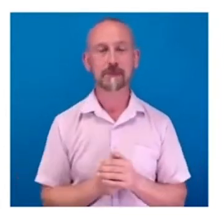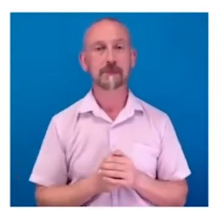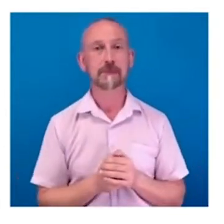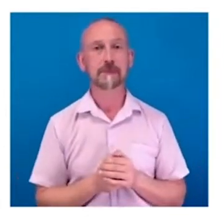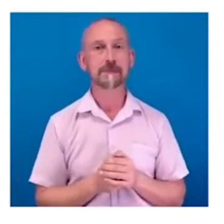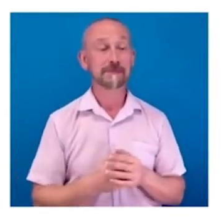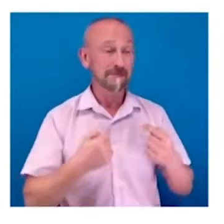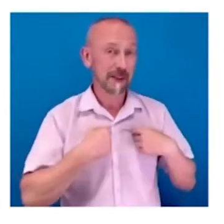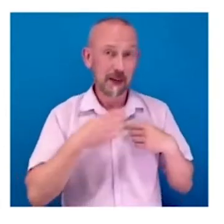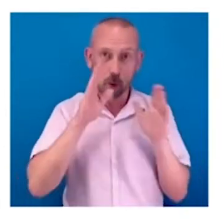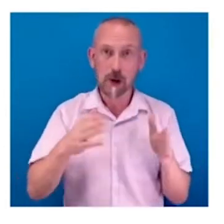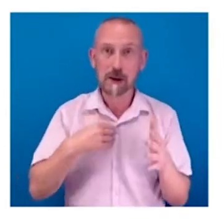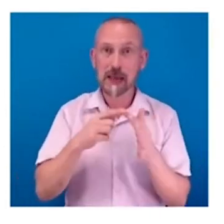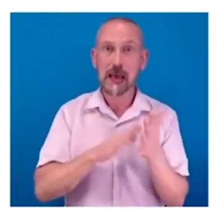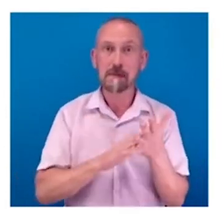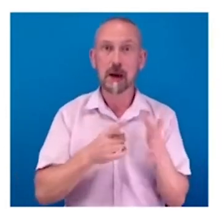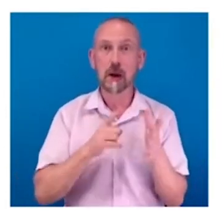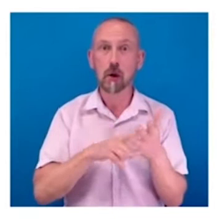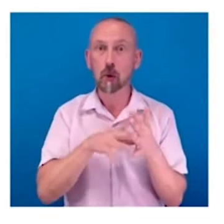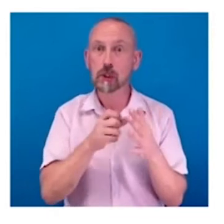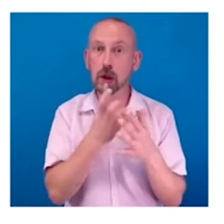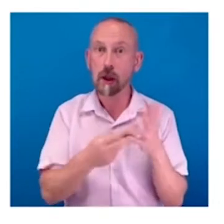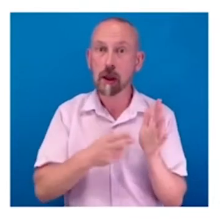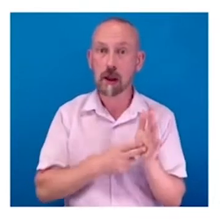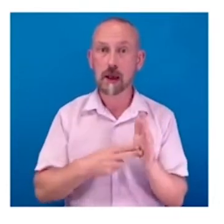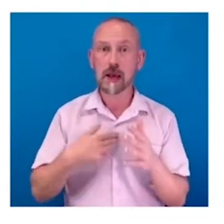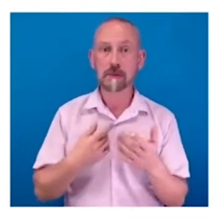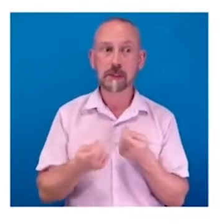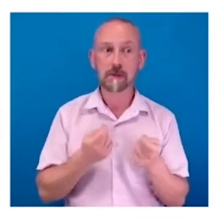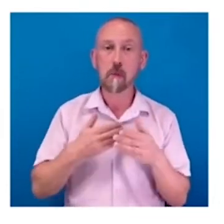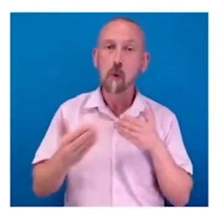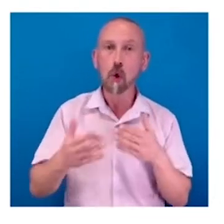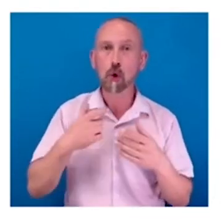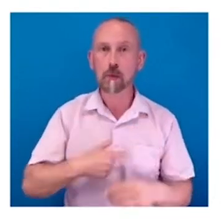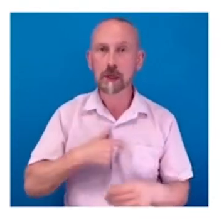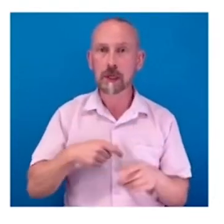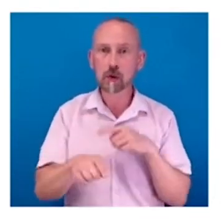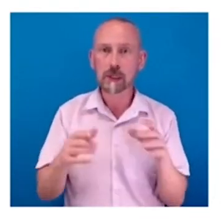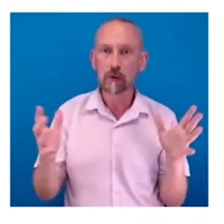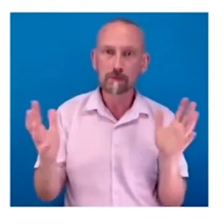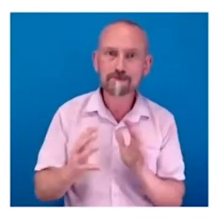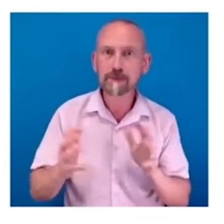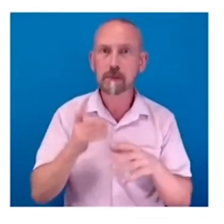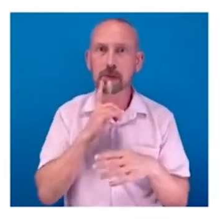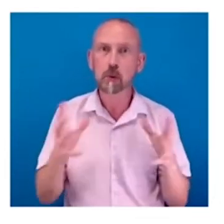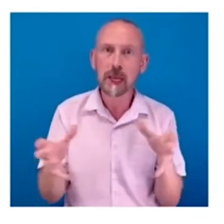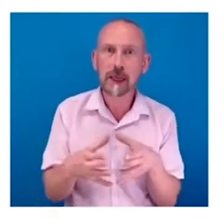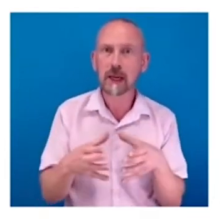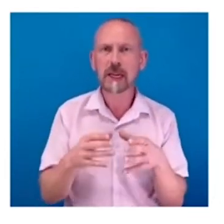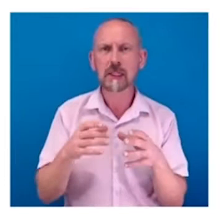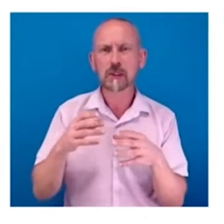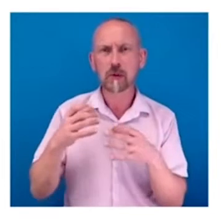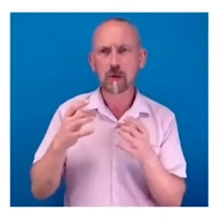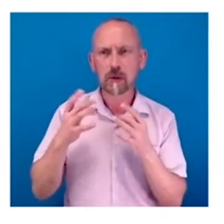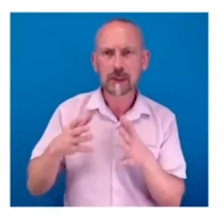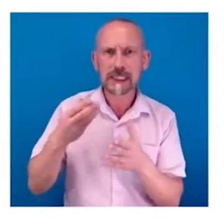Emma Lawton. I'm the co-founder of More Human. At More Human, we're trying to bring groups of people together by taking out the financial, time and inclusion barriers to